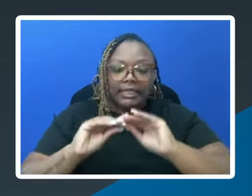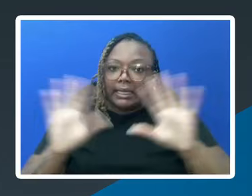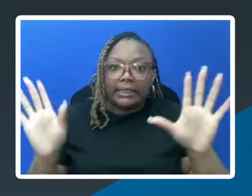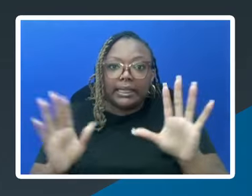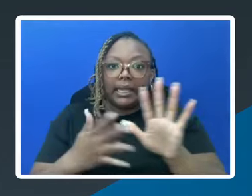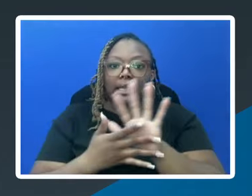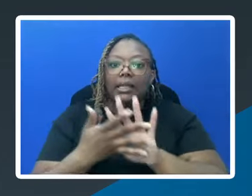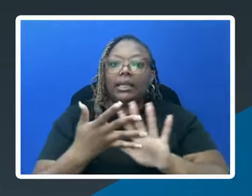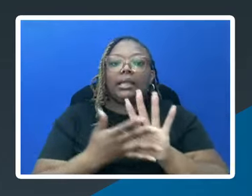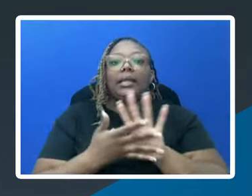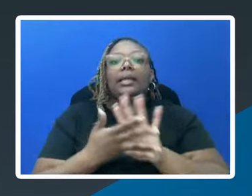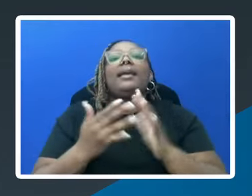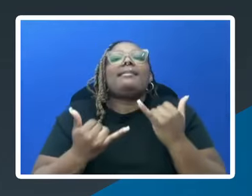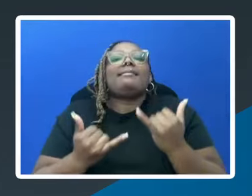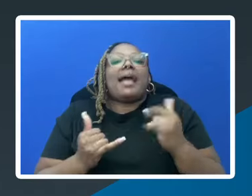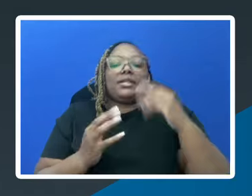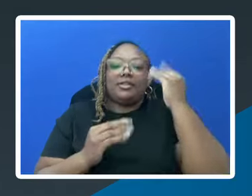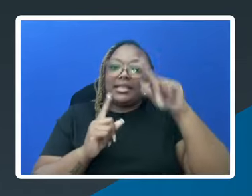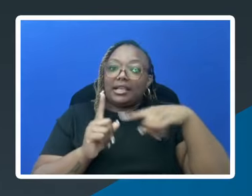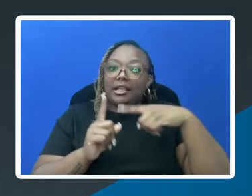need to consider and we need to think about